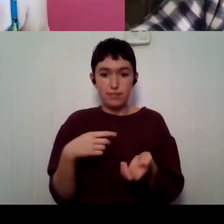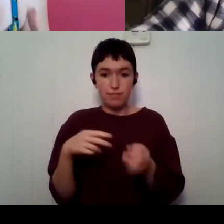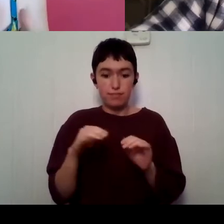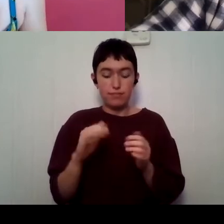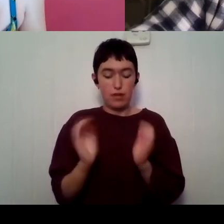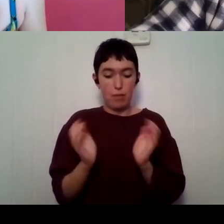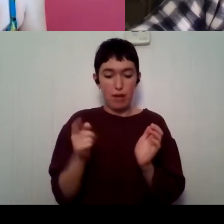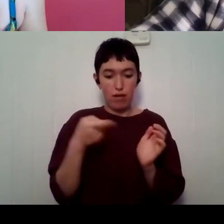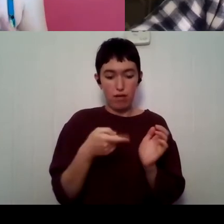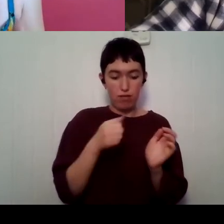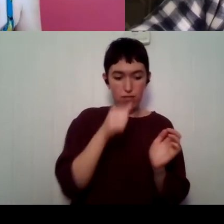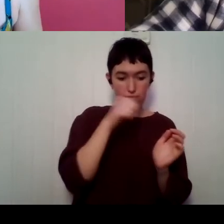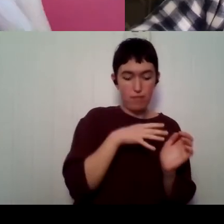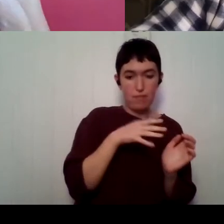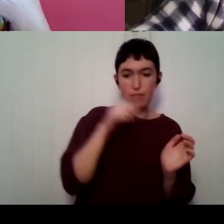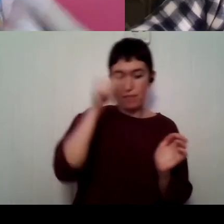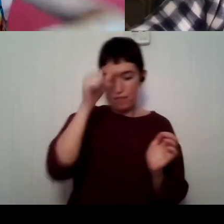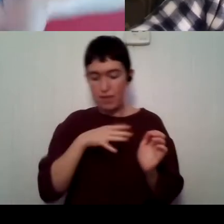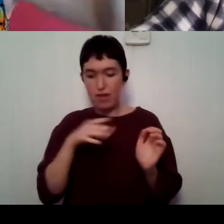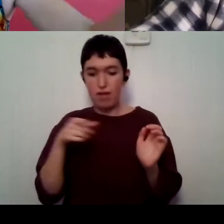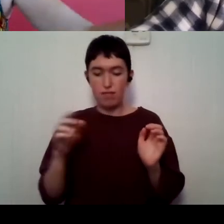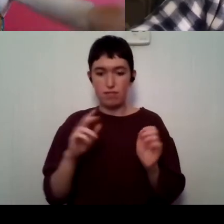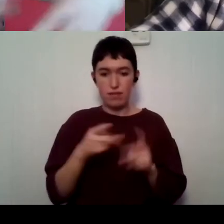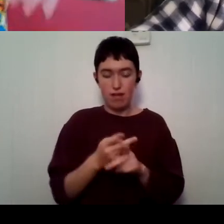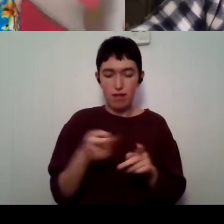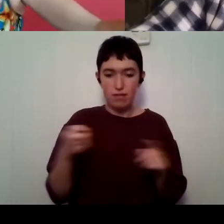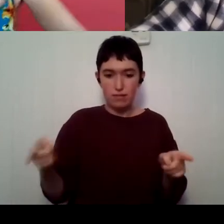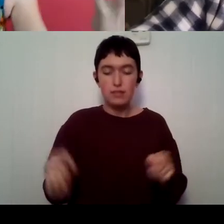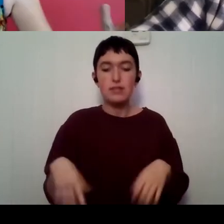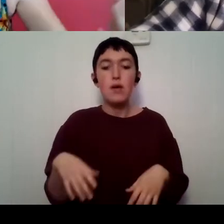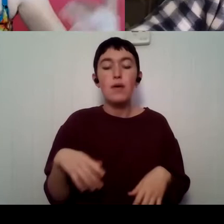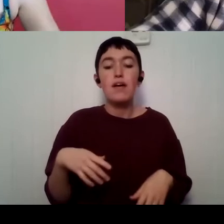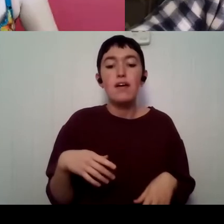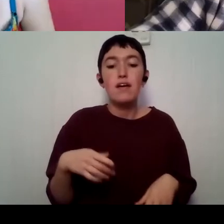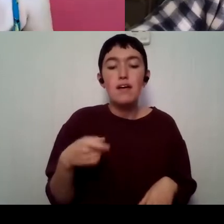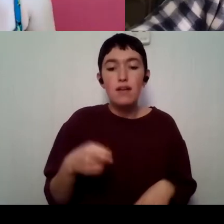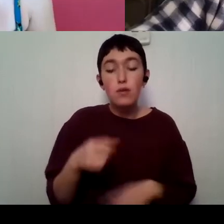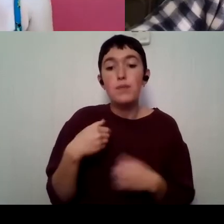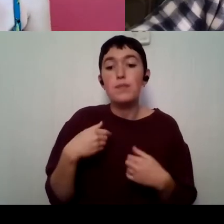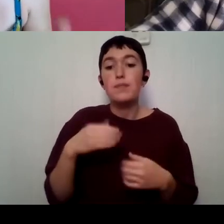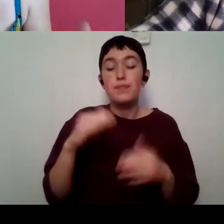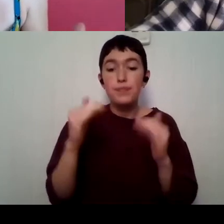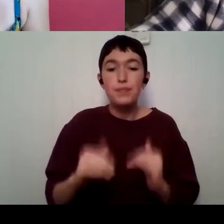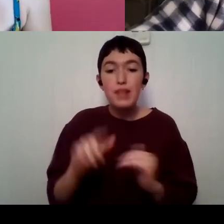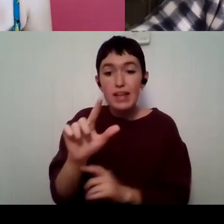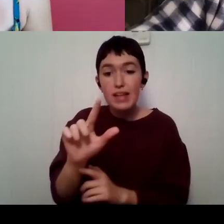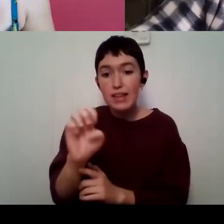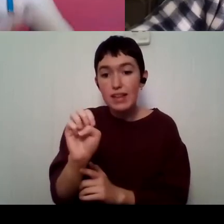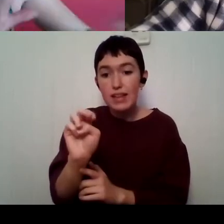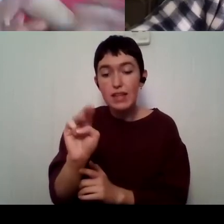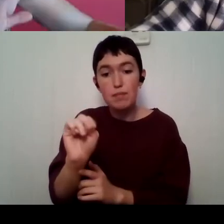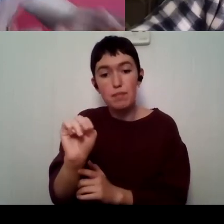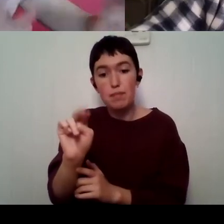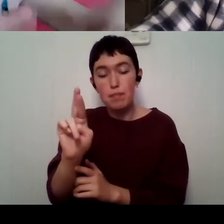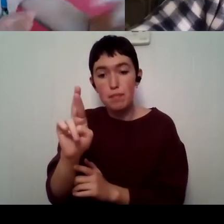in ring-tailed lemurs. So ring-tailed lemurs, which you've seen probably many cartoons and things like that, they will actually have stink bites where they kind